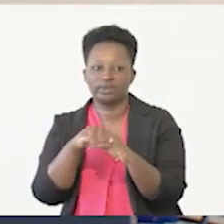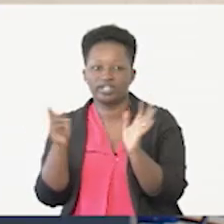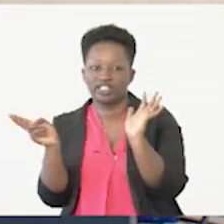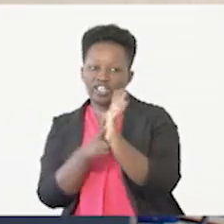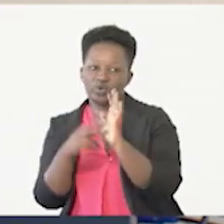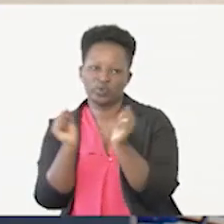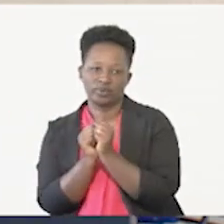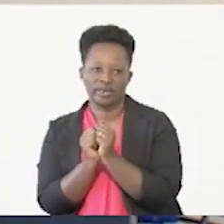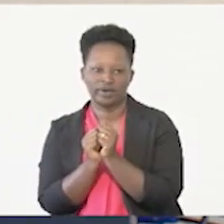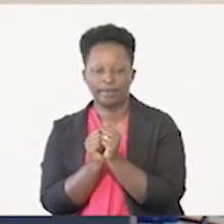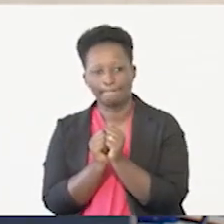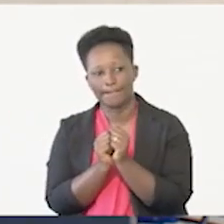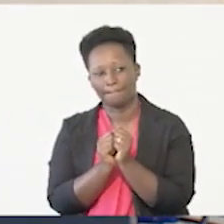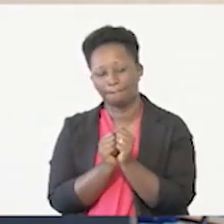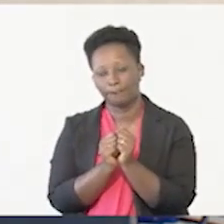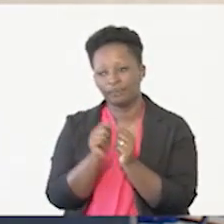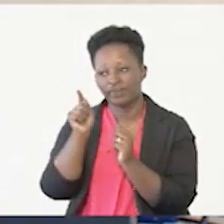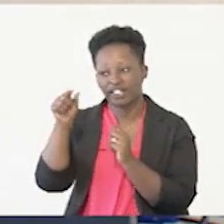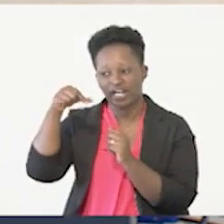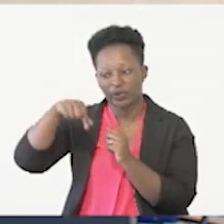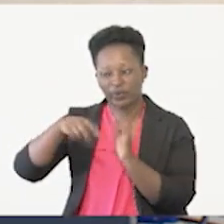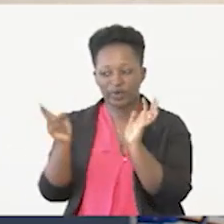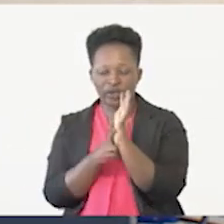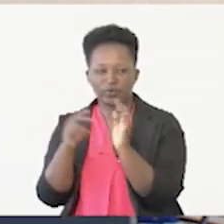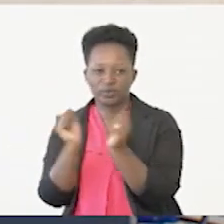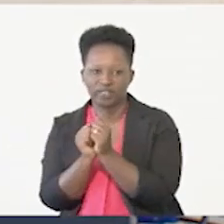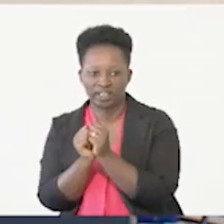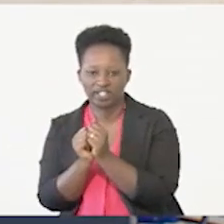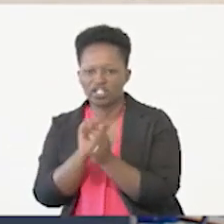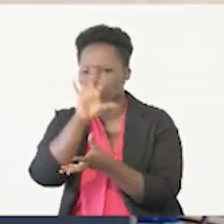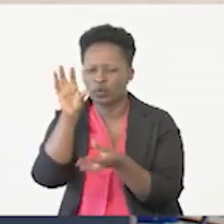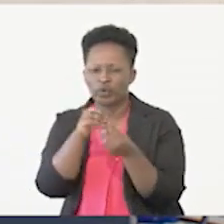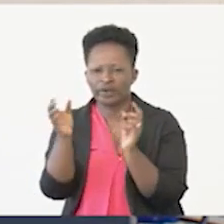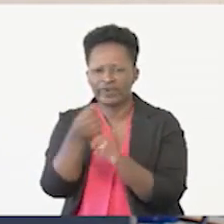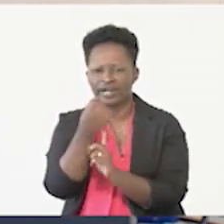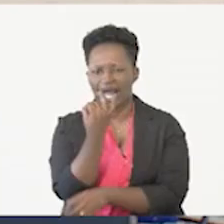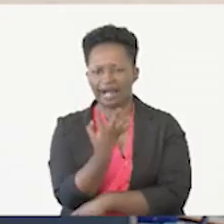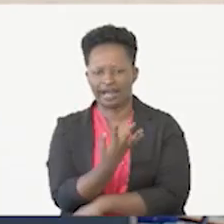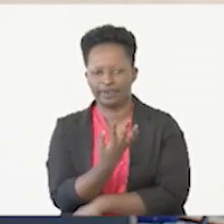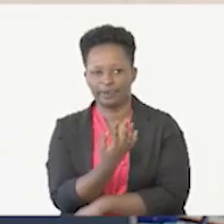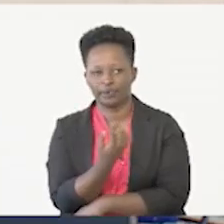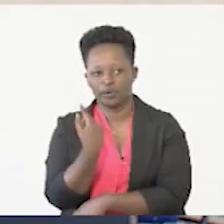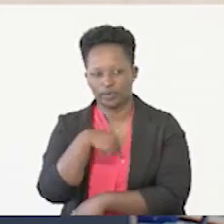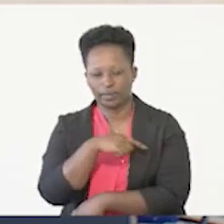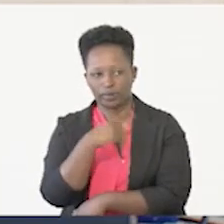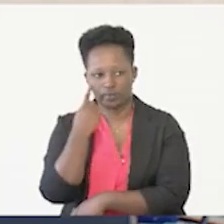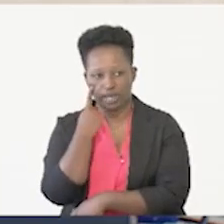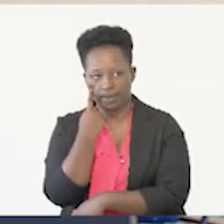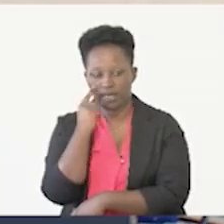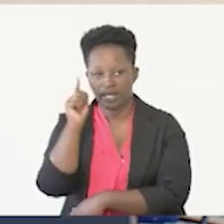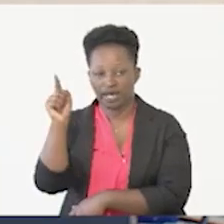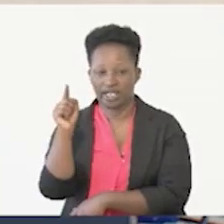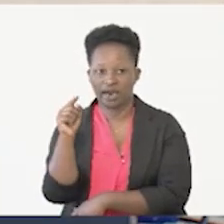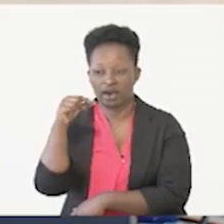this output is a Q, when it is equal to 10, what will be the total revenue now? So you look at this total revenue function,